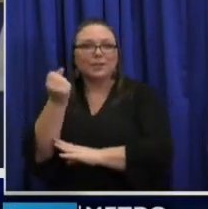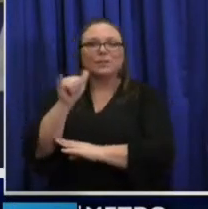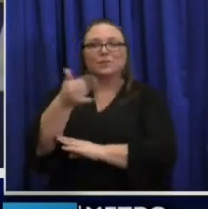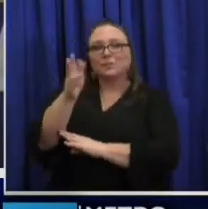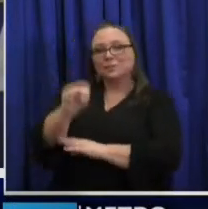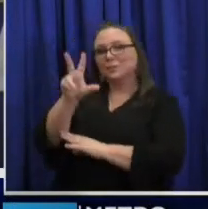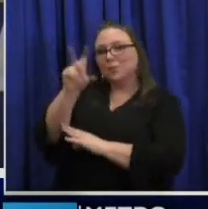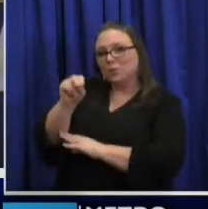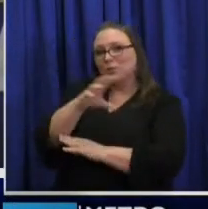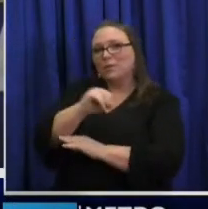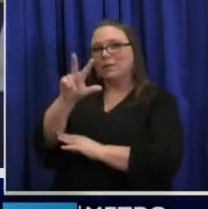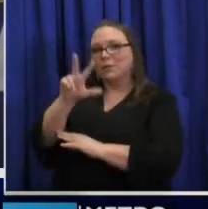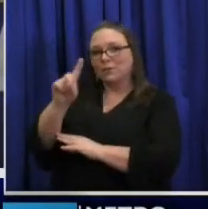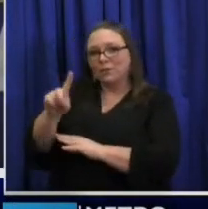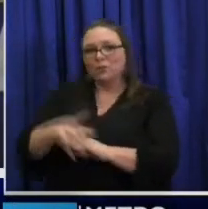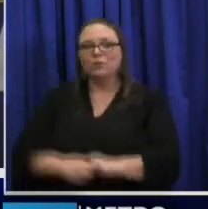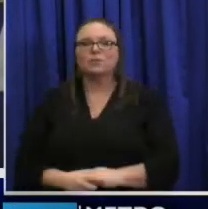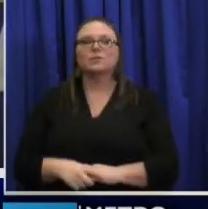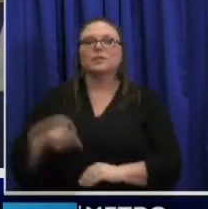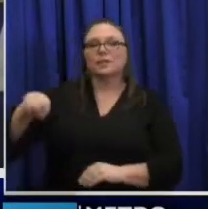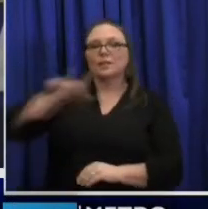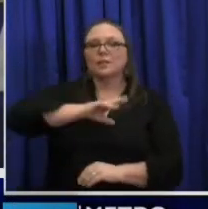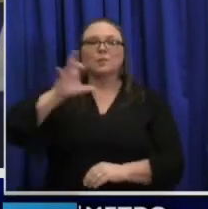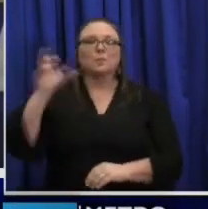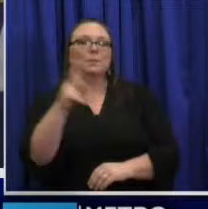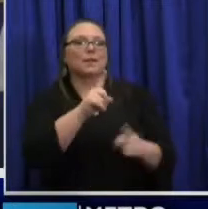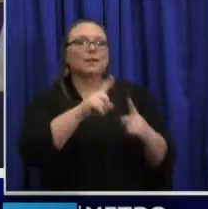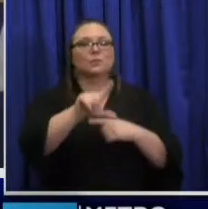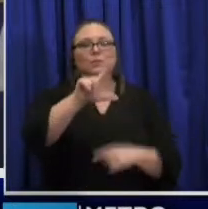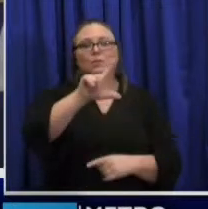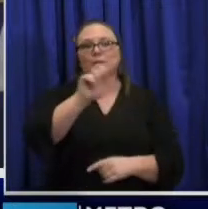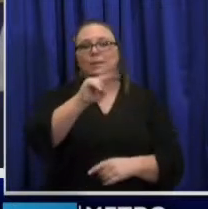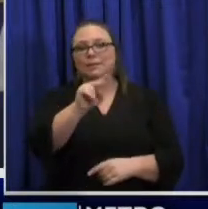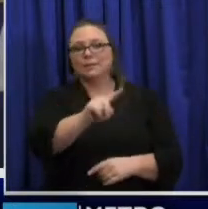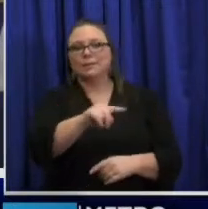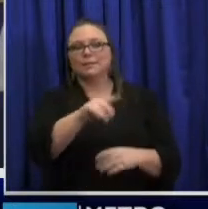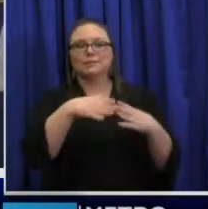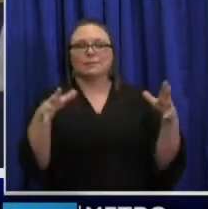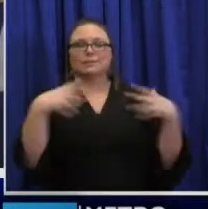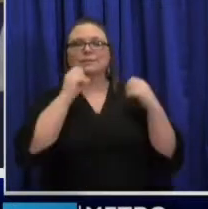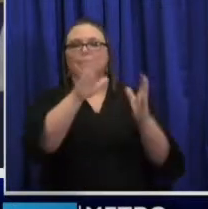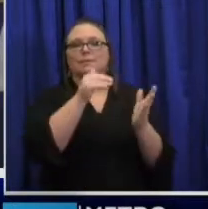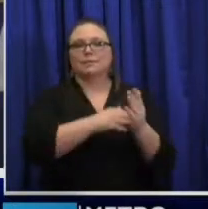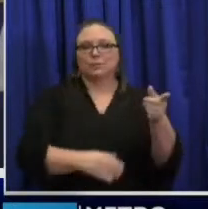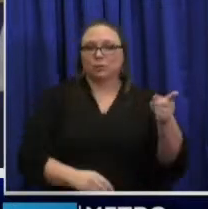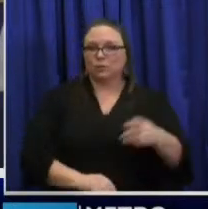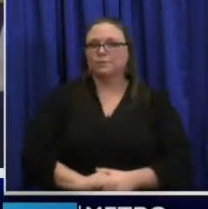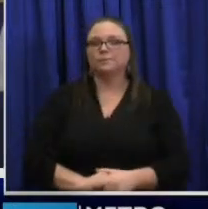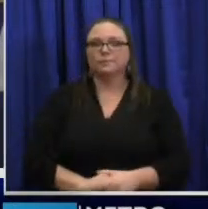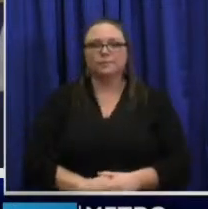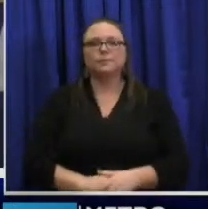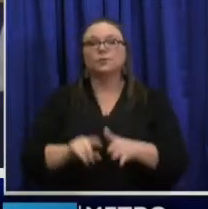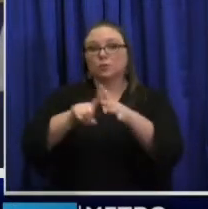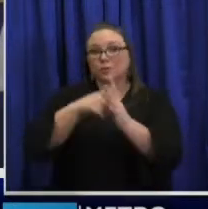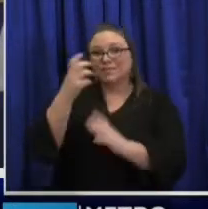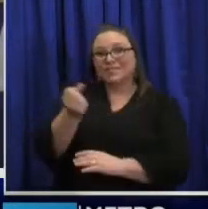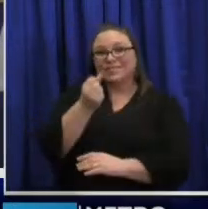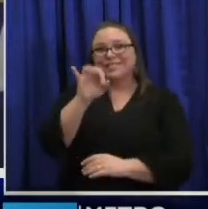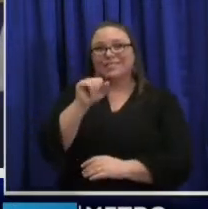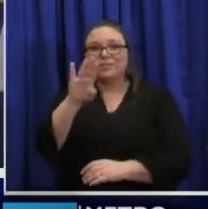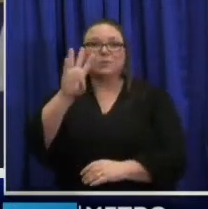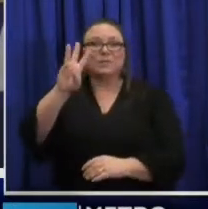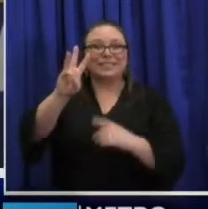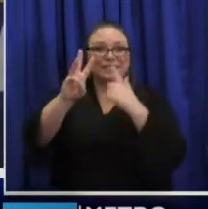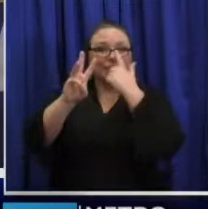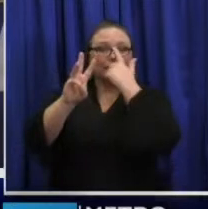January 30th and 31st, they are to return to the Lentz Public Health Services or Health Center. Beginning Saturday, February